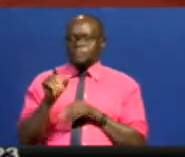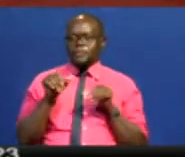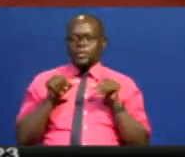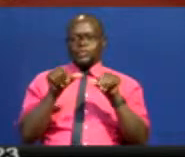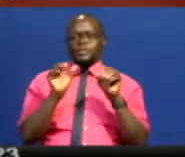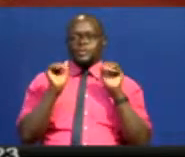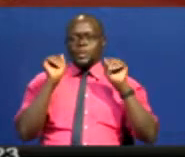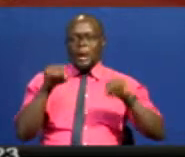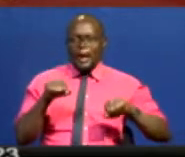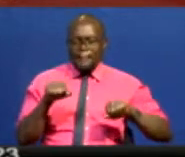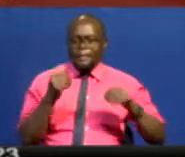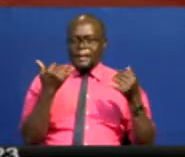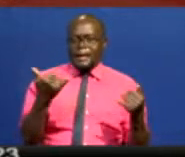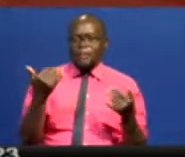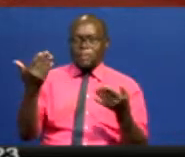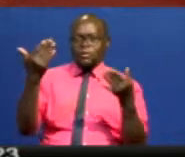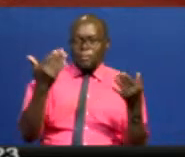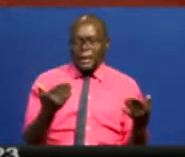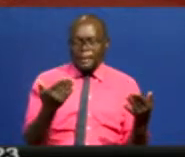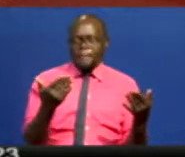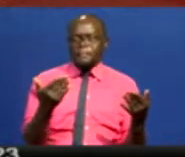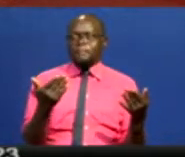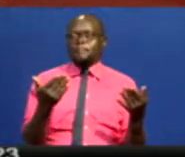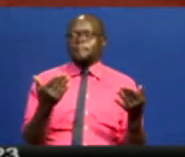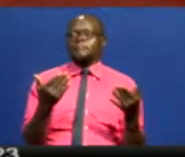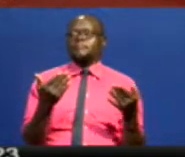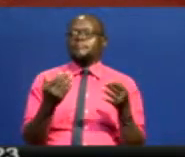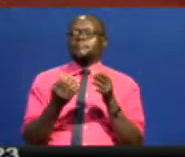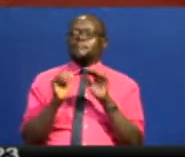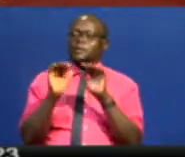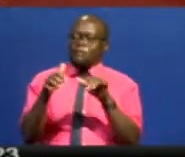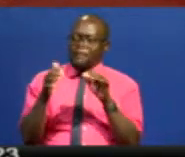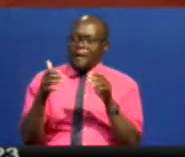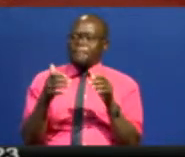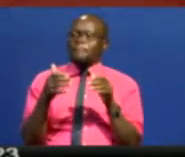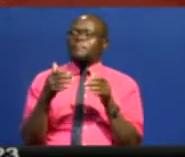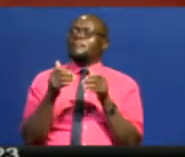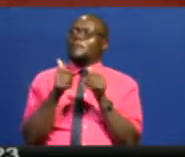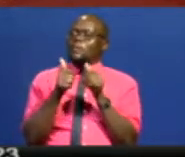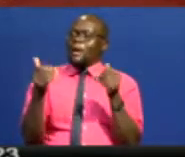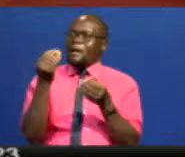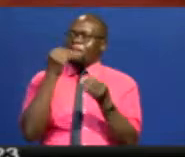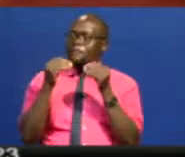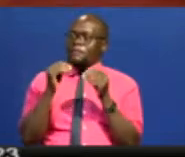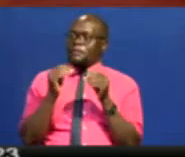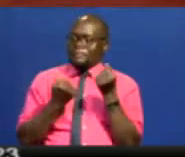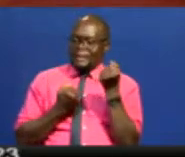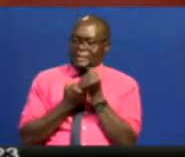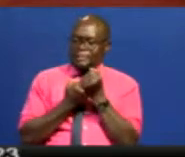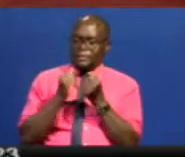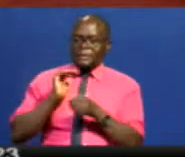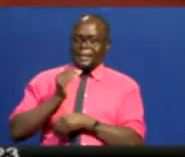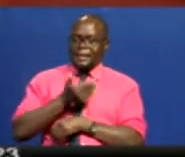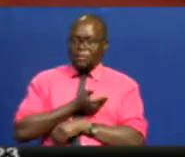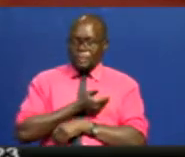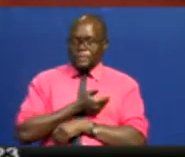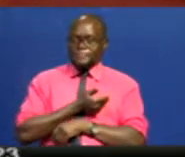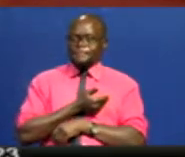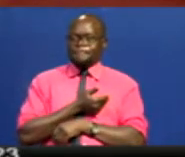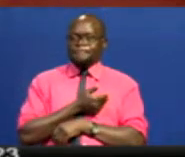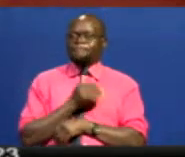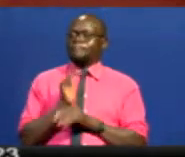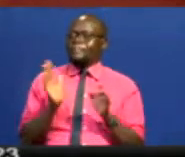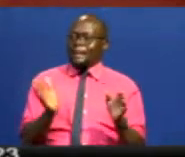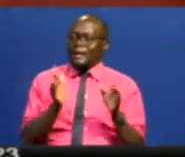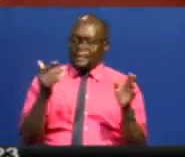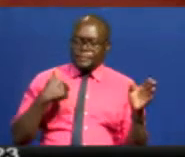continue now bringing up and growing up nutritious foods. With that, I support the committee and I urge